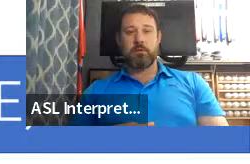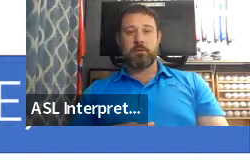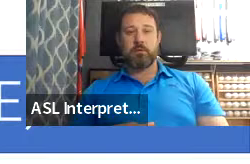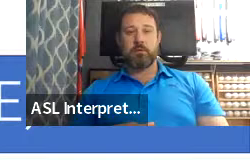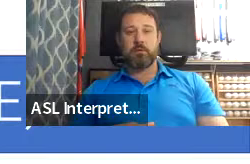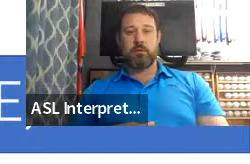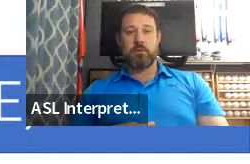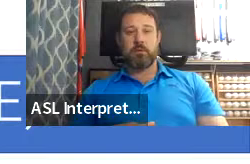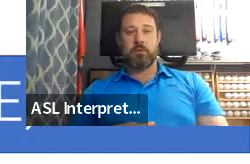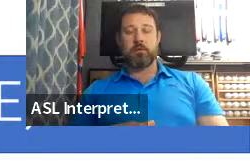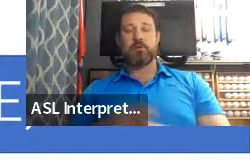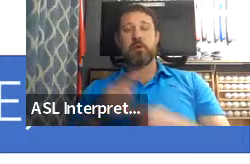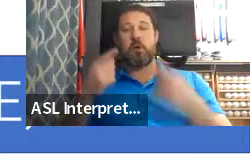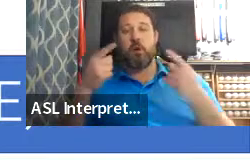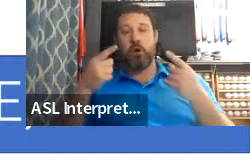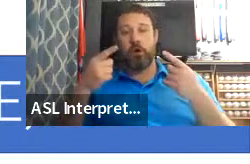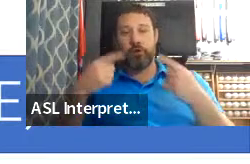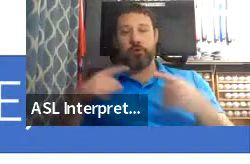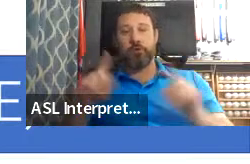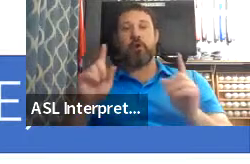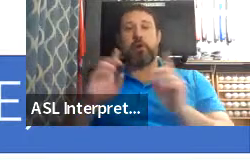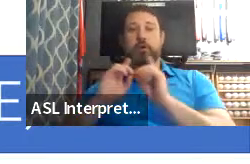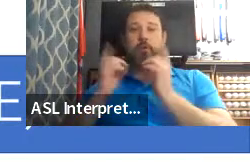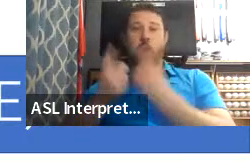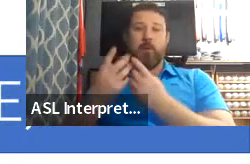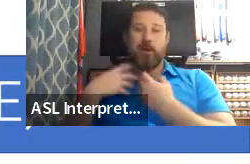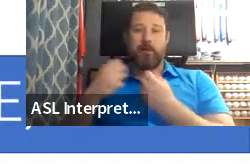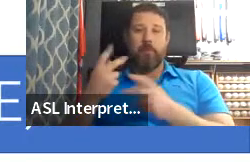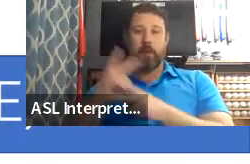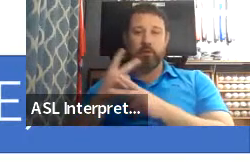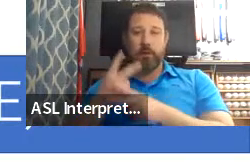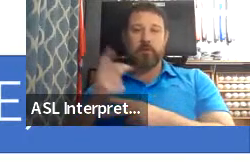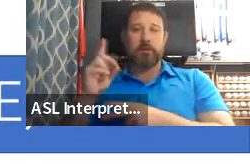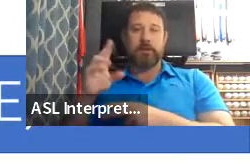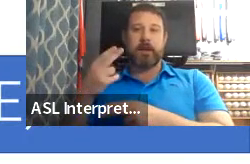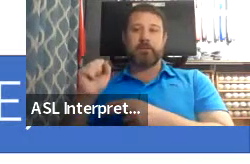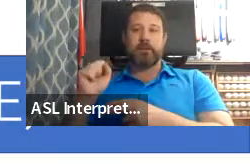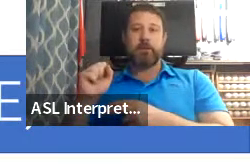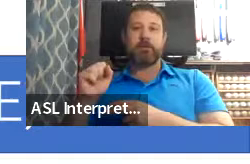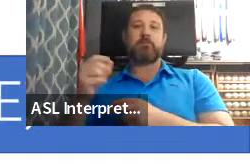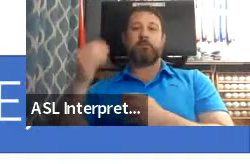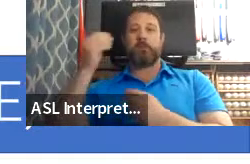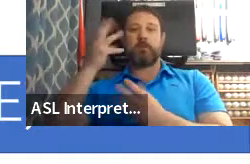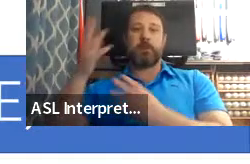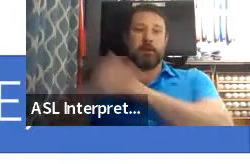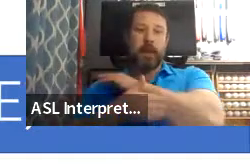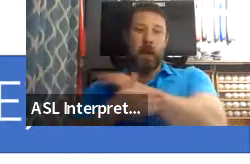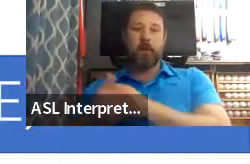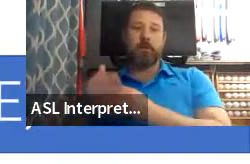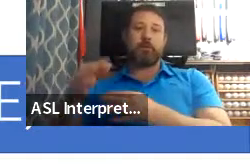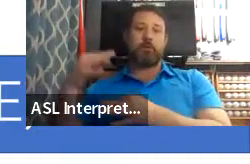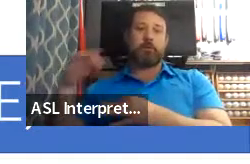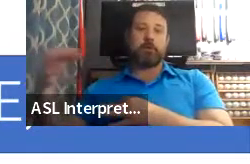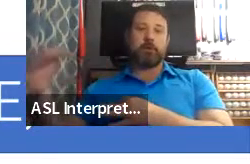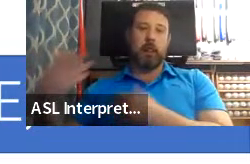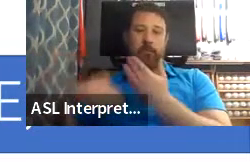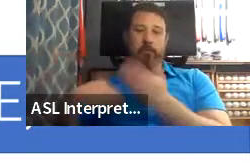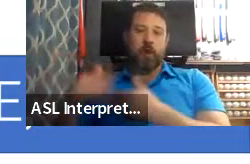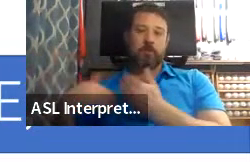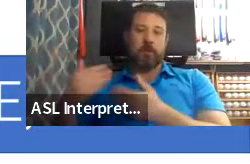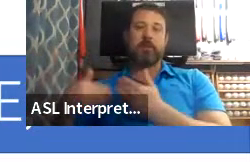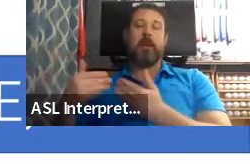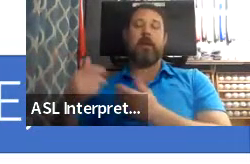health emergency, again, the Department of Healthcare Services, or DHCS, they instructed counties to delay processing of